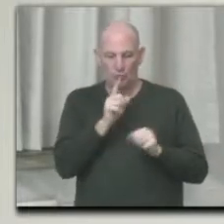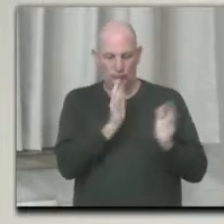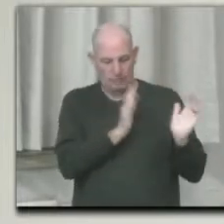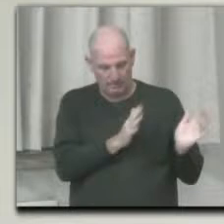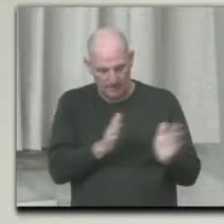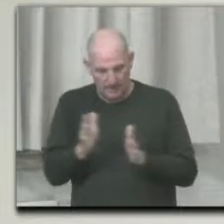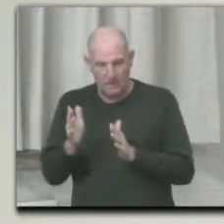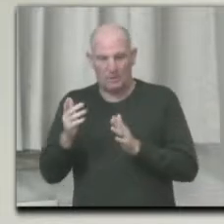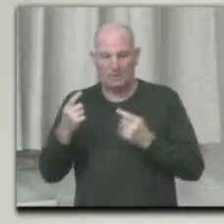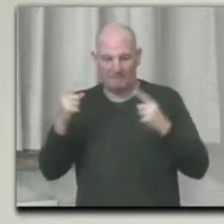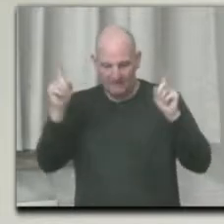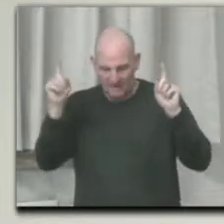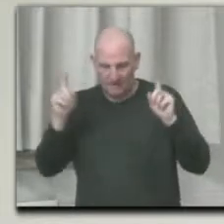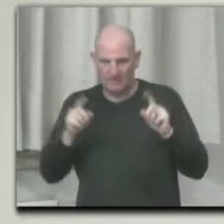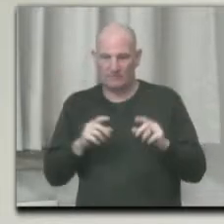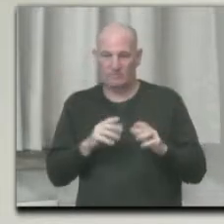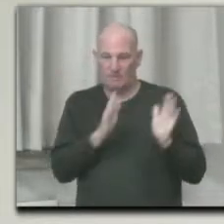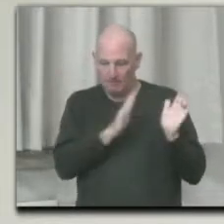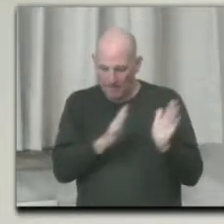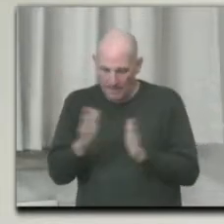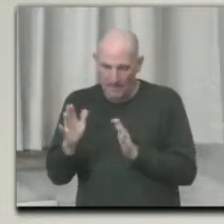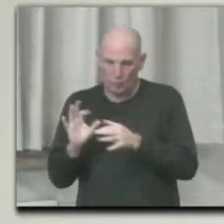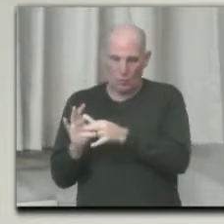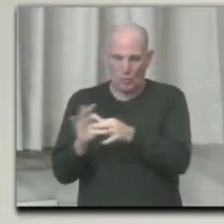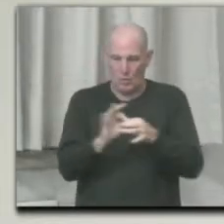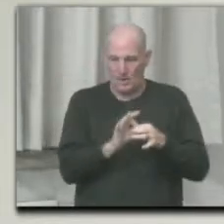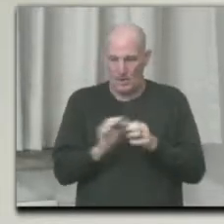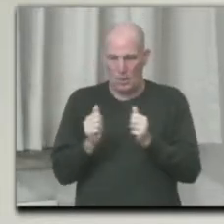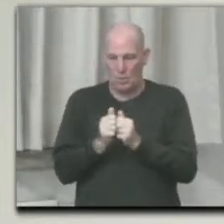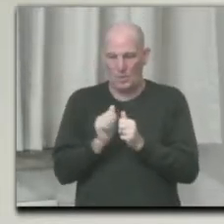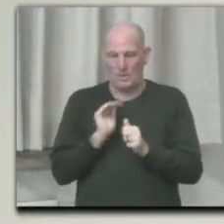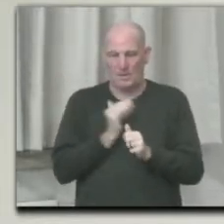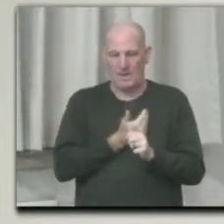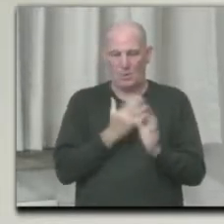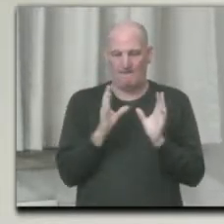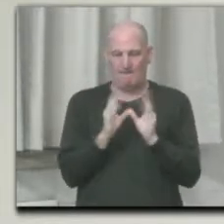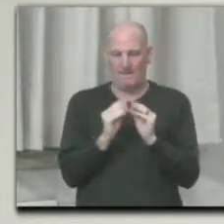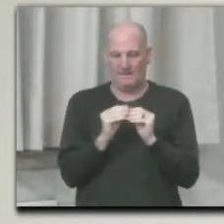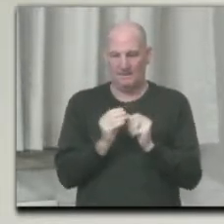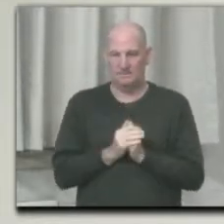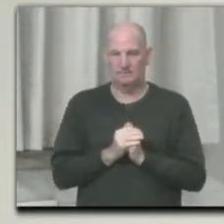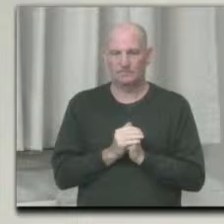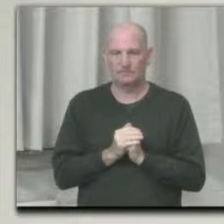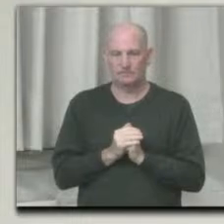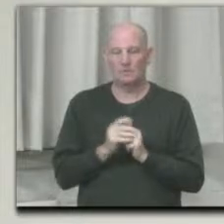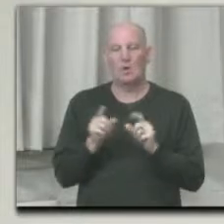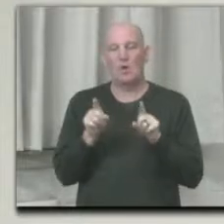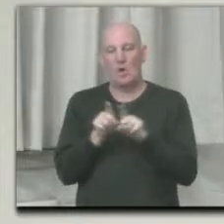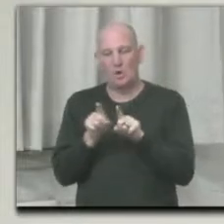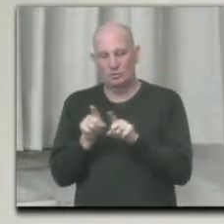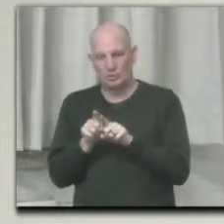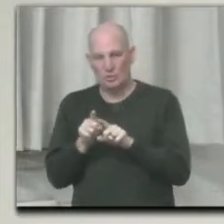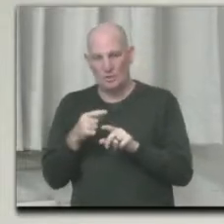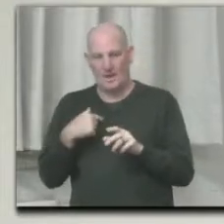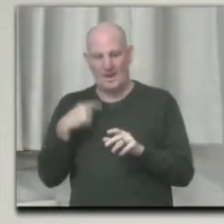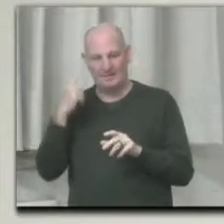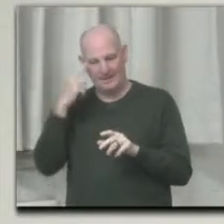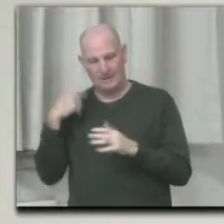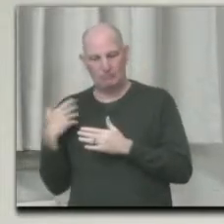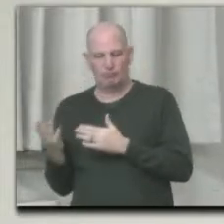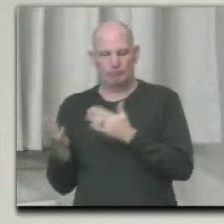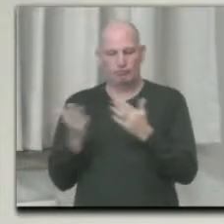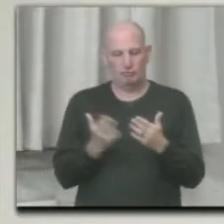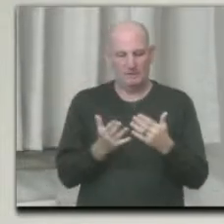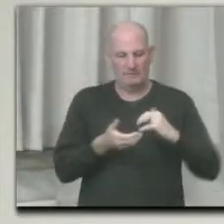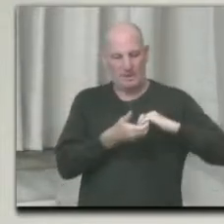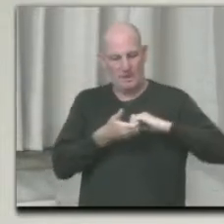to be effective, well-planned, and coordinated in our meetings in partnership with the chair. Additionally, I believe I brought a collaborative and fair-minded